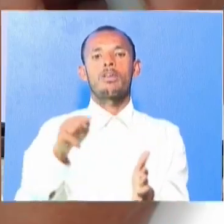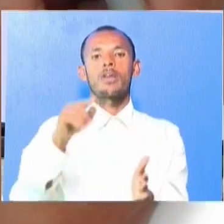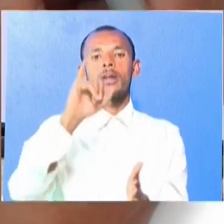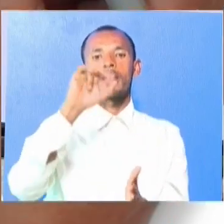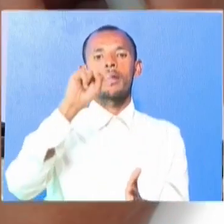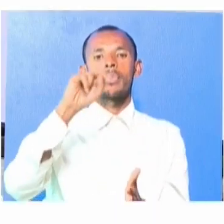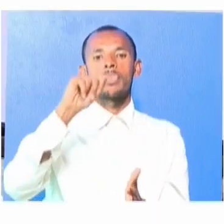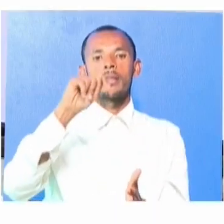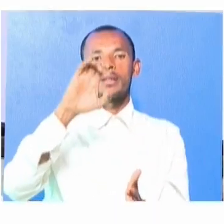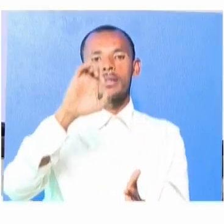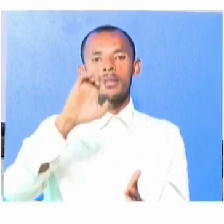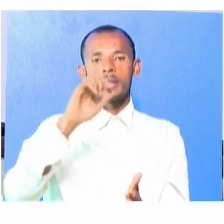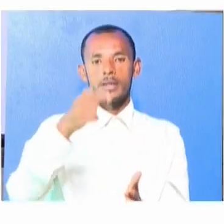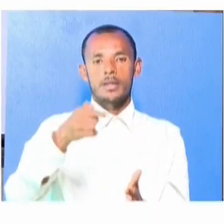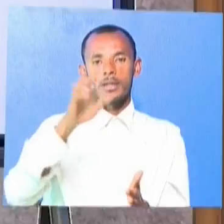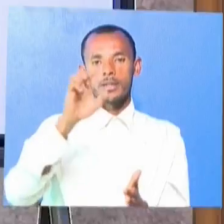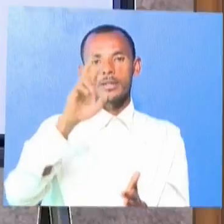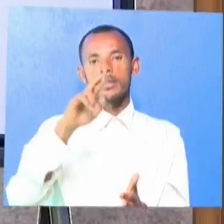And then